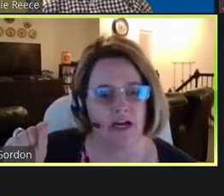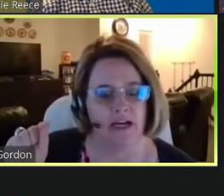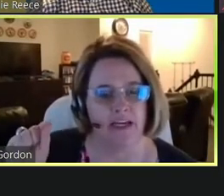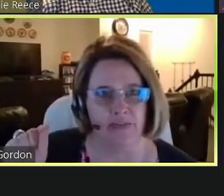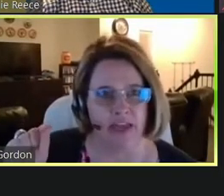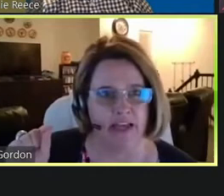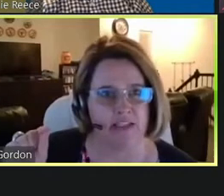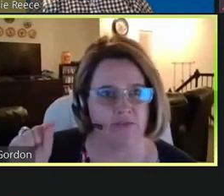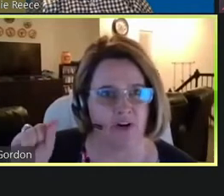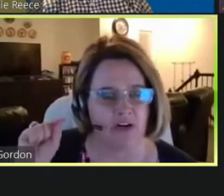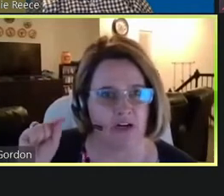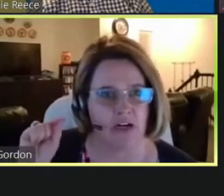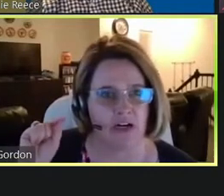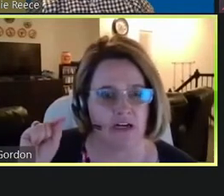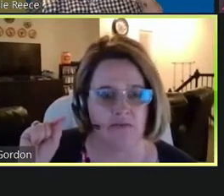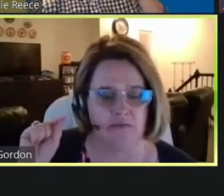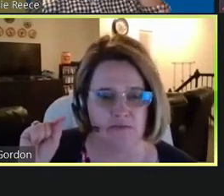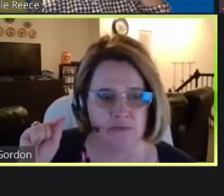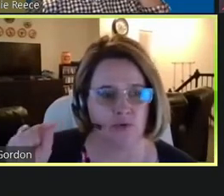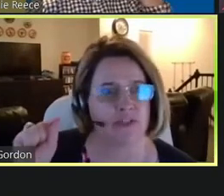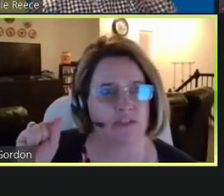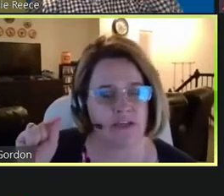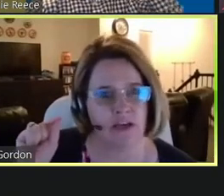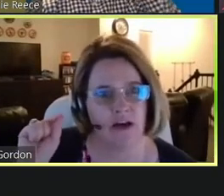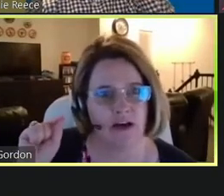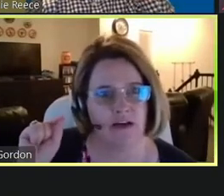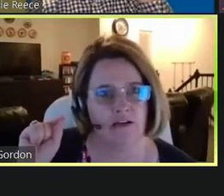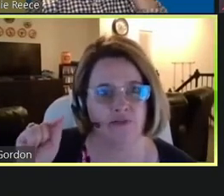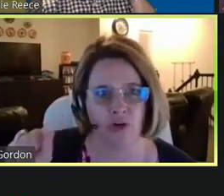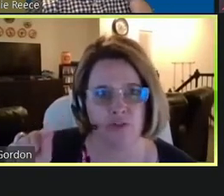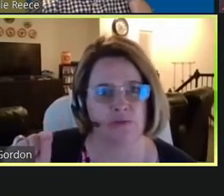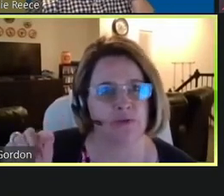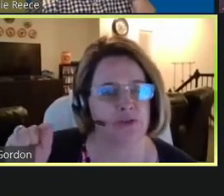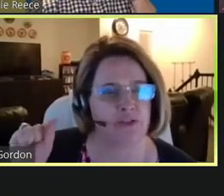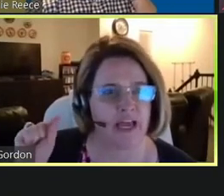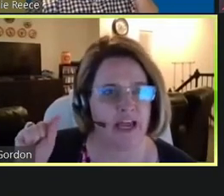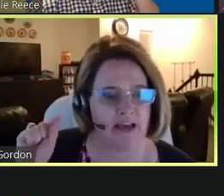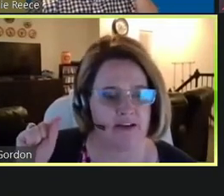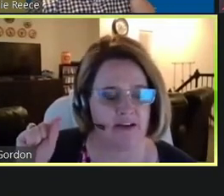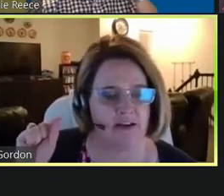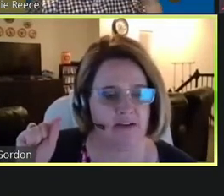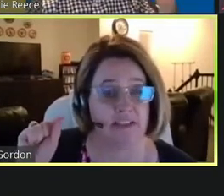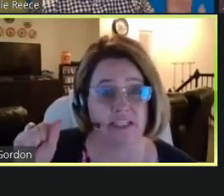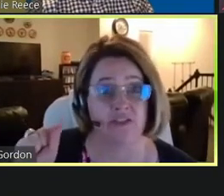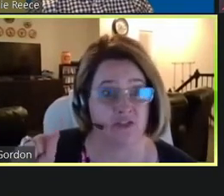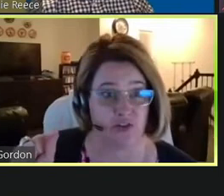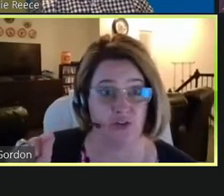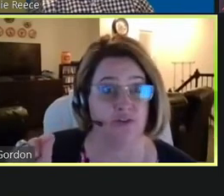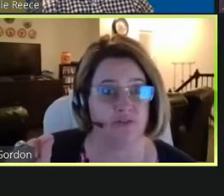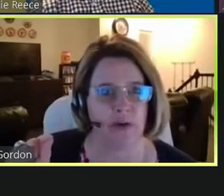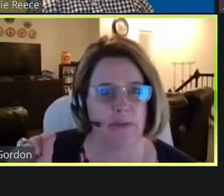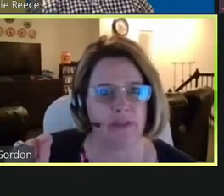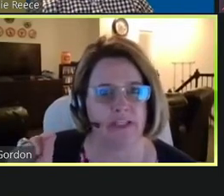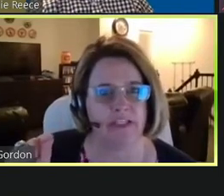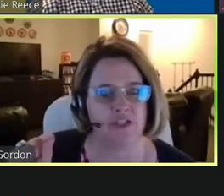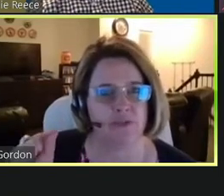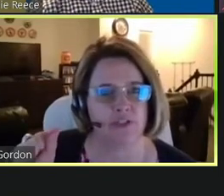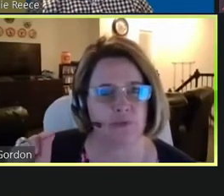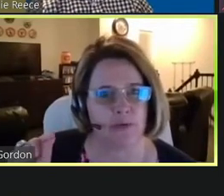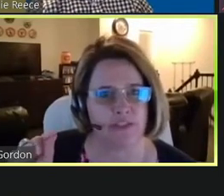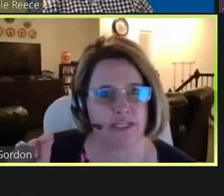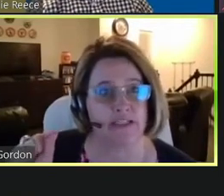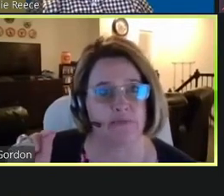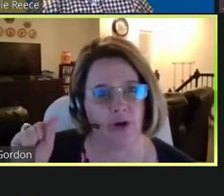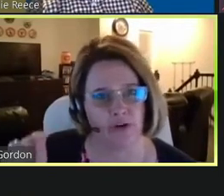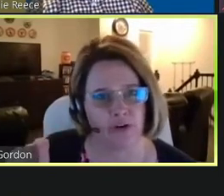be in the hands of our most vulnerable and least served population, which